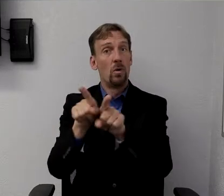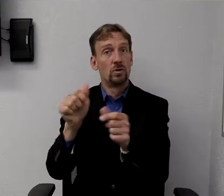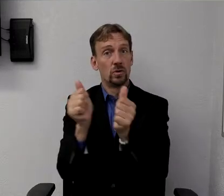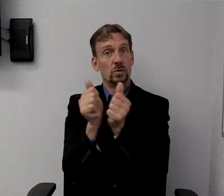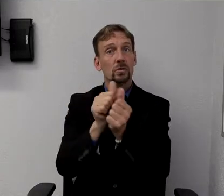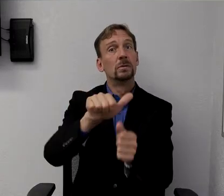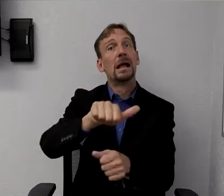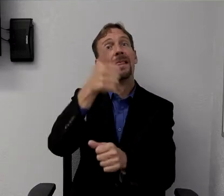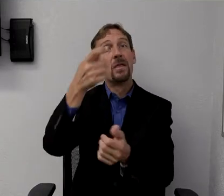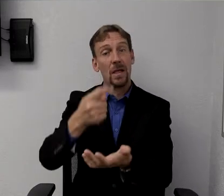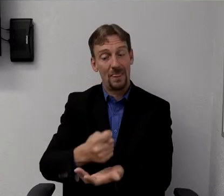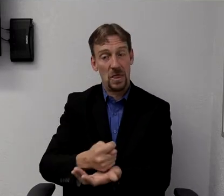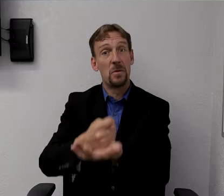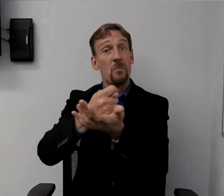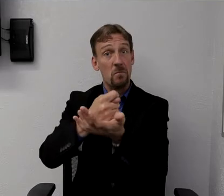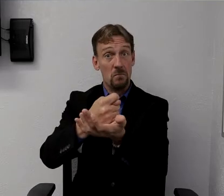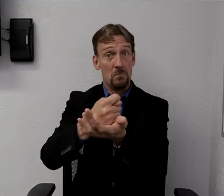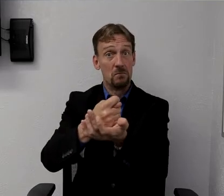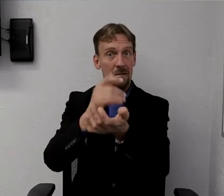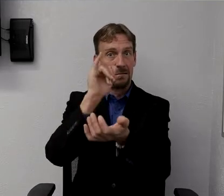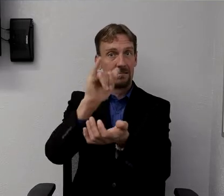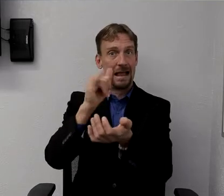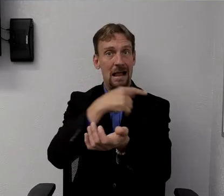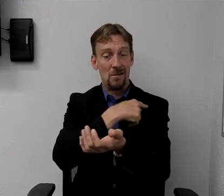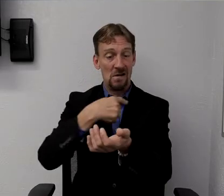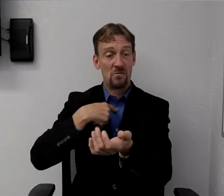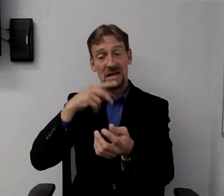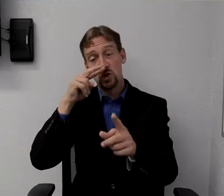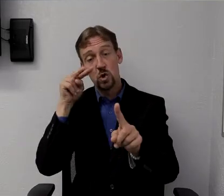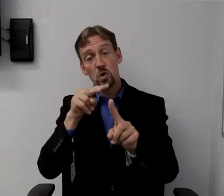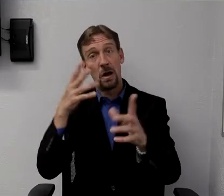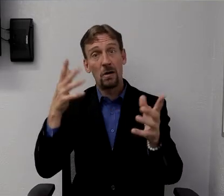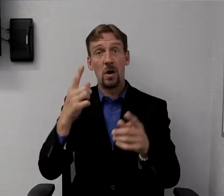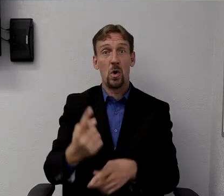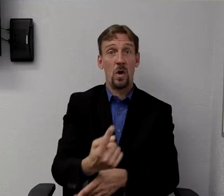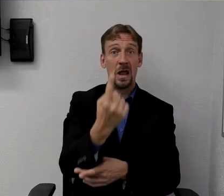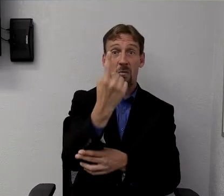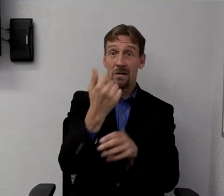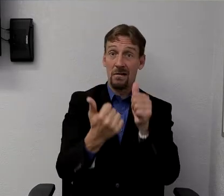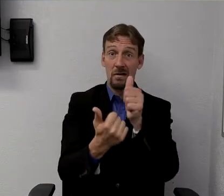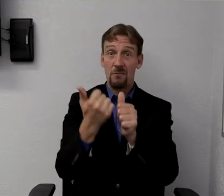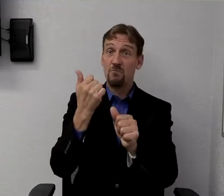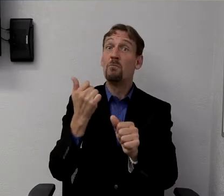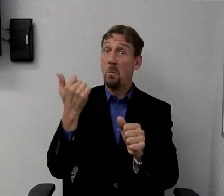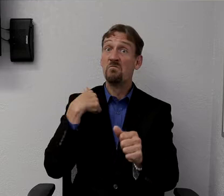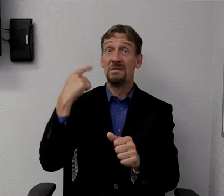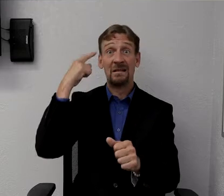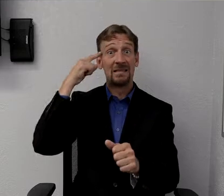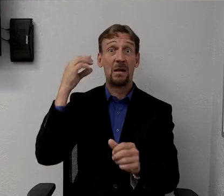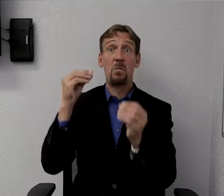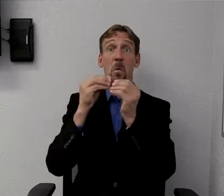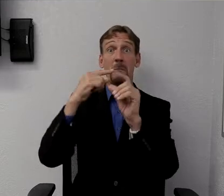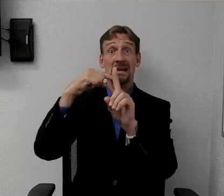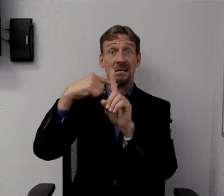other therapies that have been pursued. One of the most promising right now, and